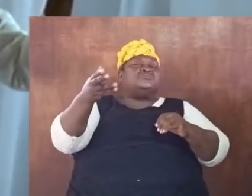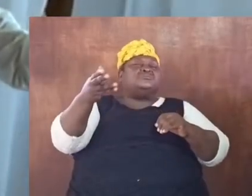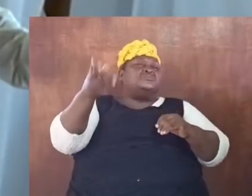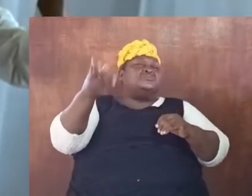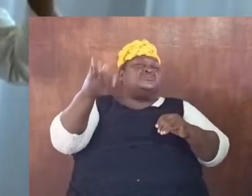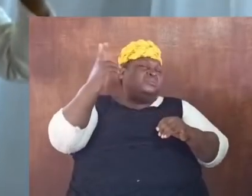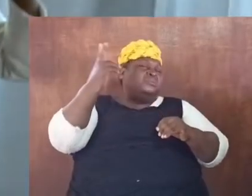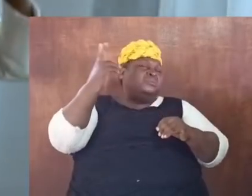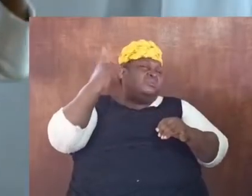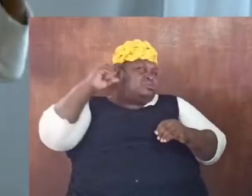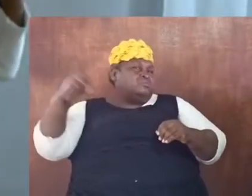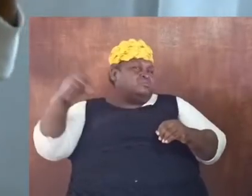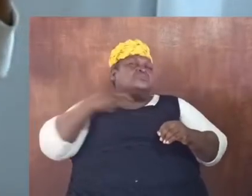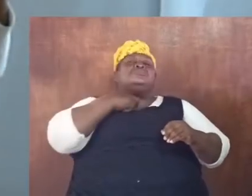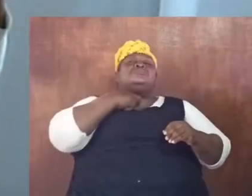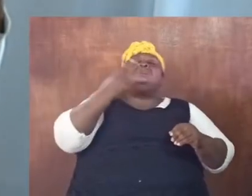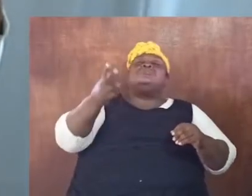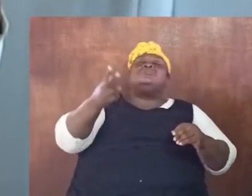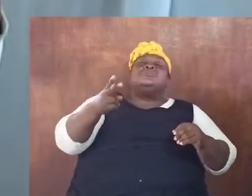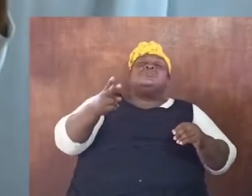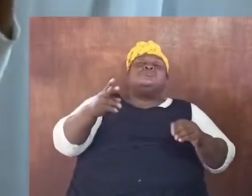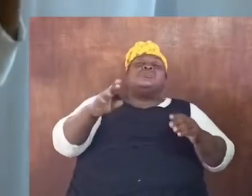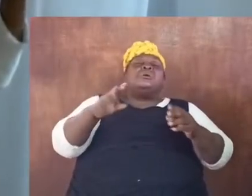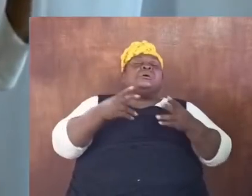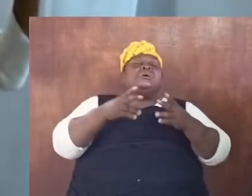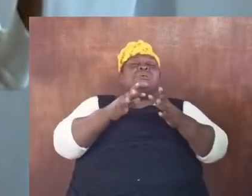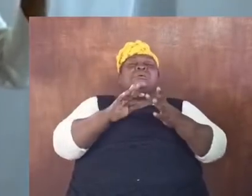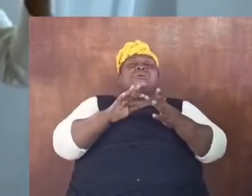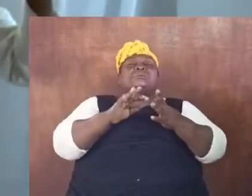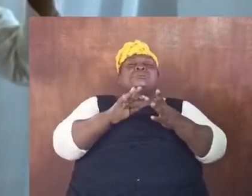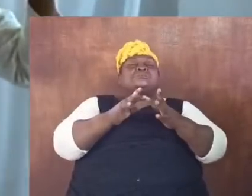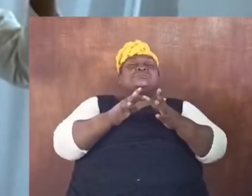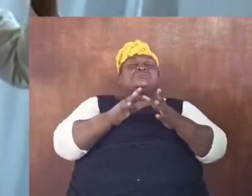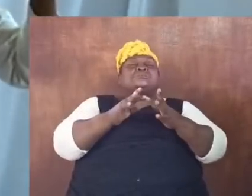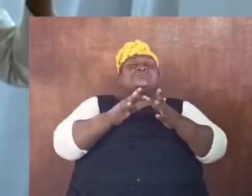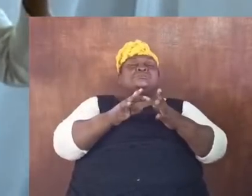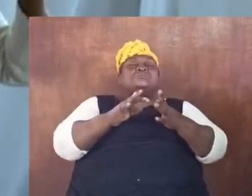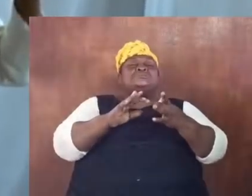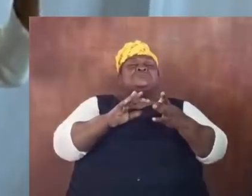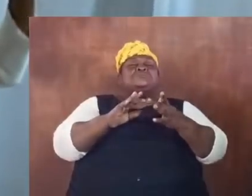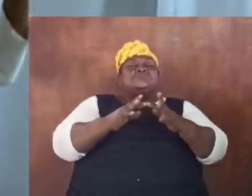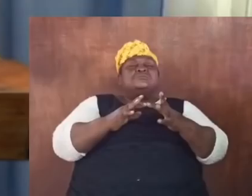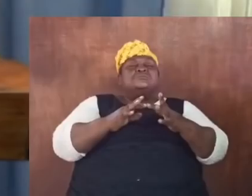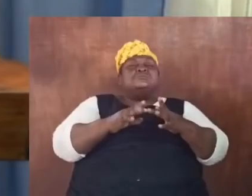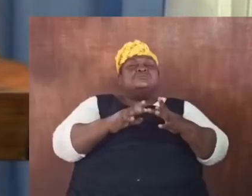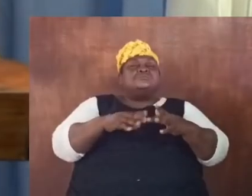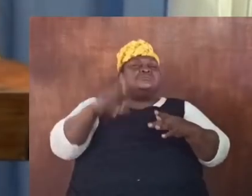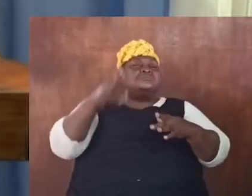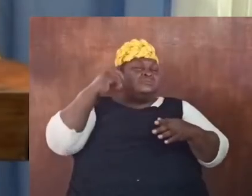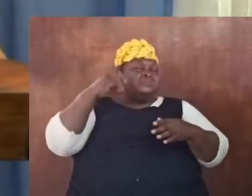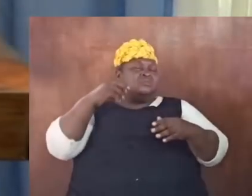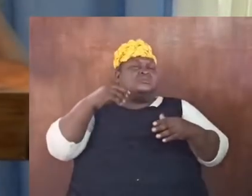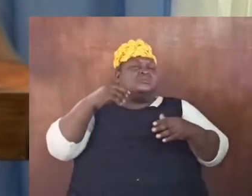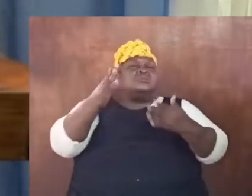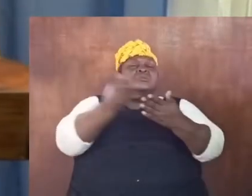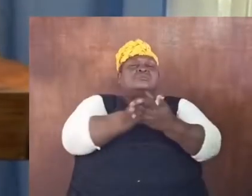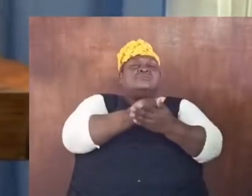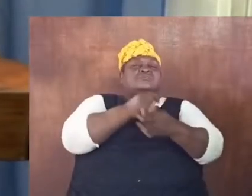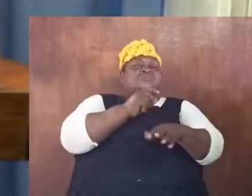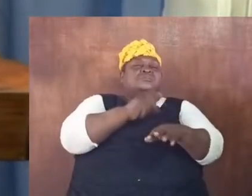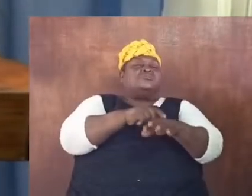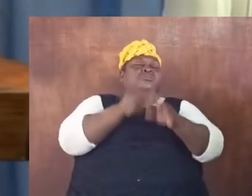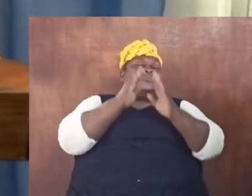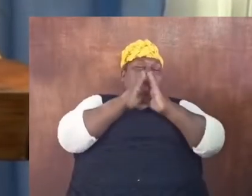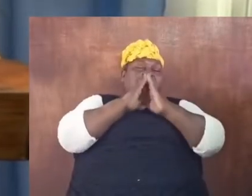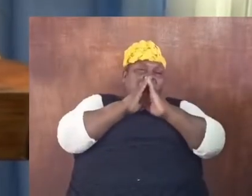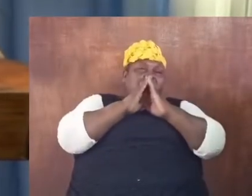voice, oh God, by the internet. God, we pray, oh God, when there is offering time, God, we pray